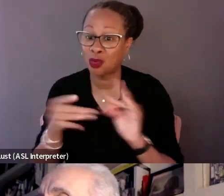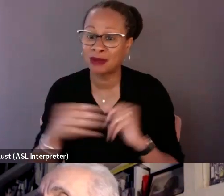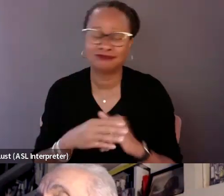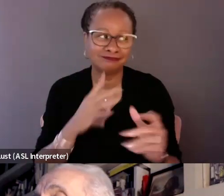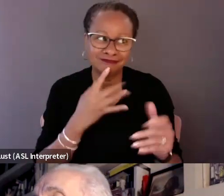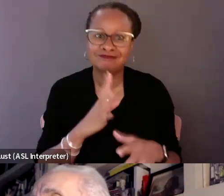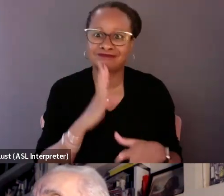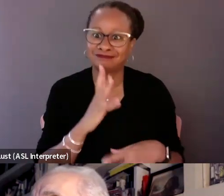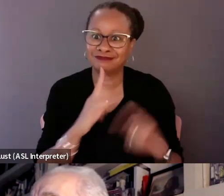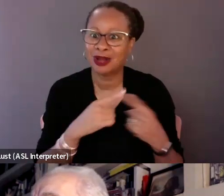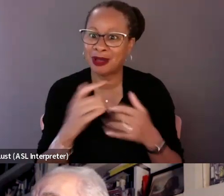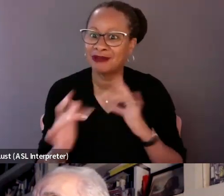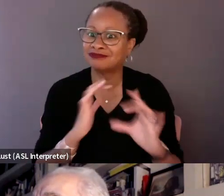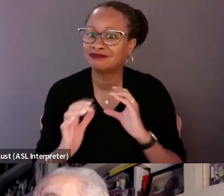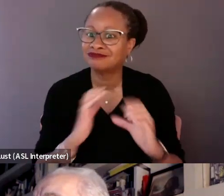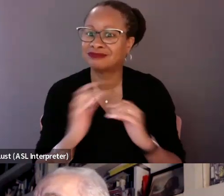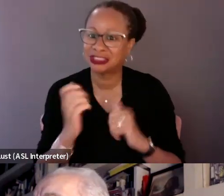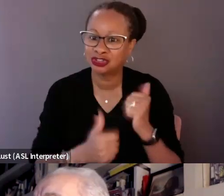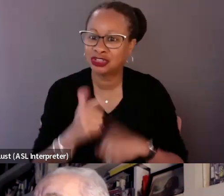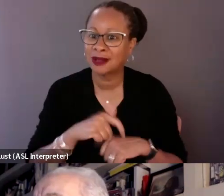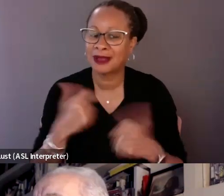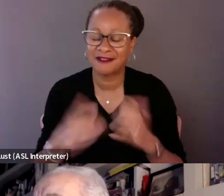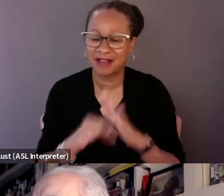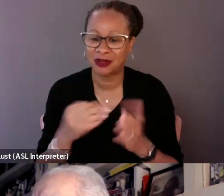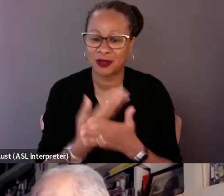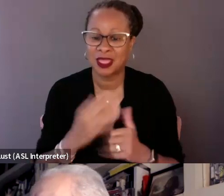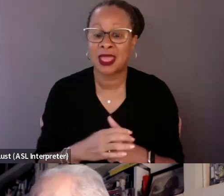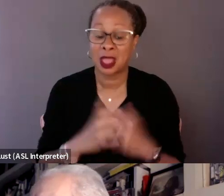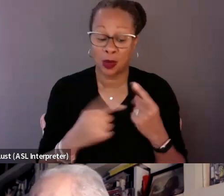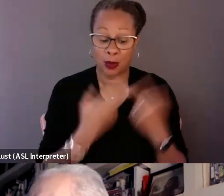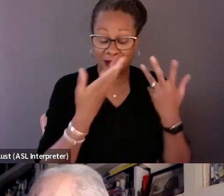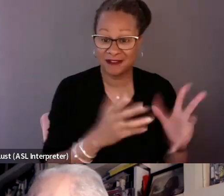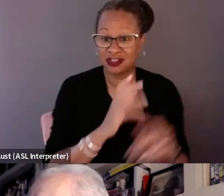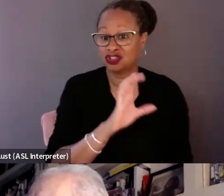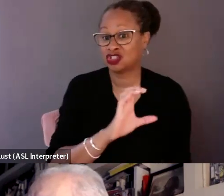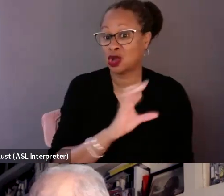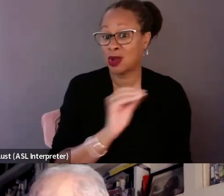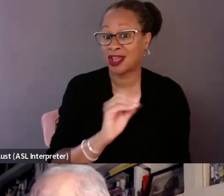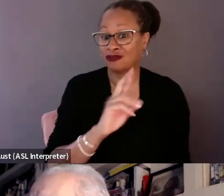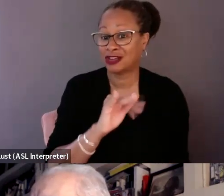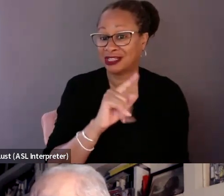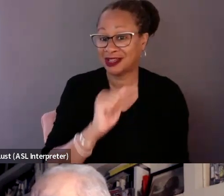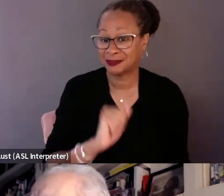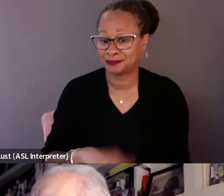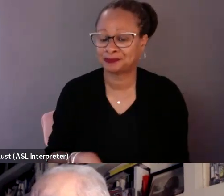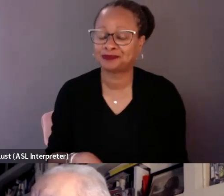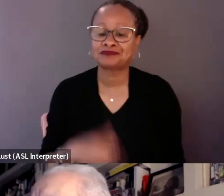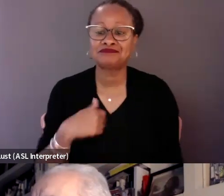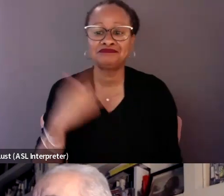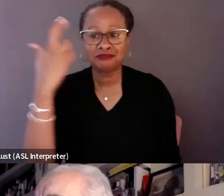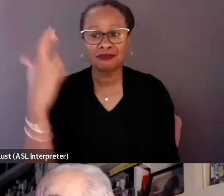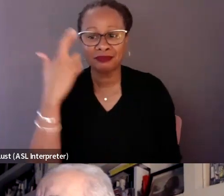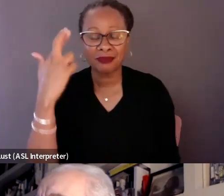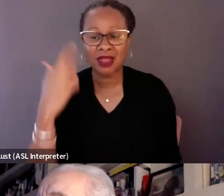that movie. And in a moment after Chico and Rita, I realized that